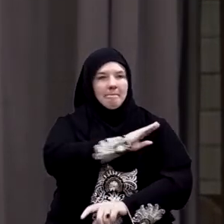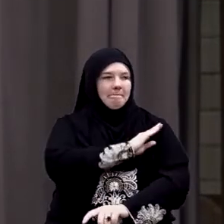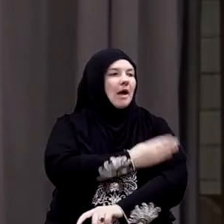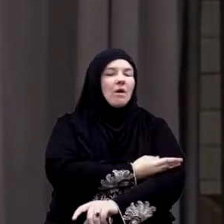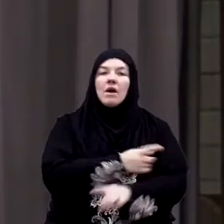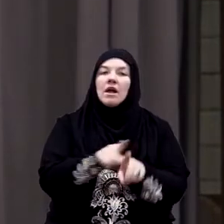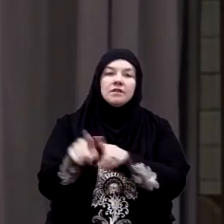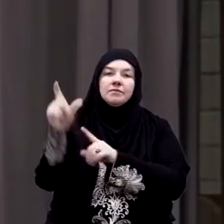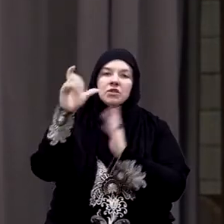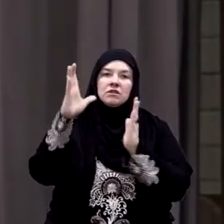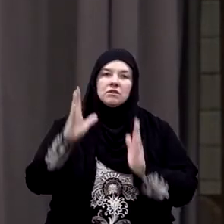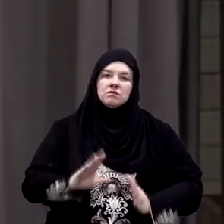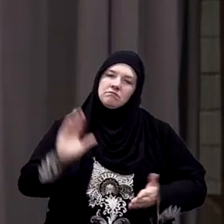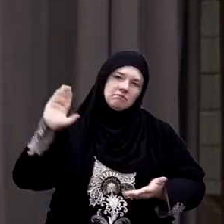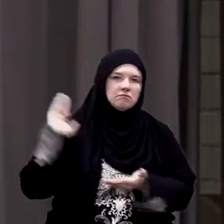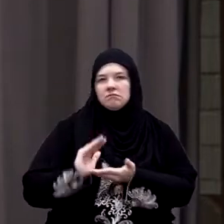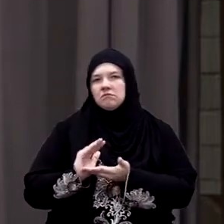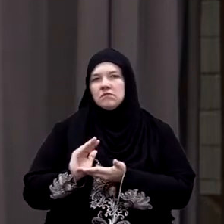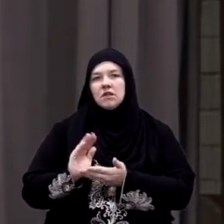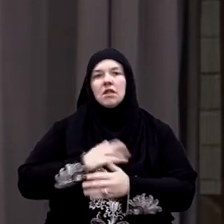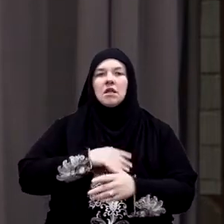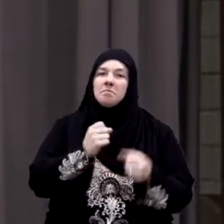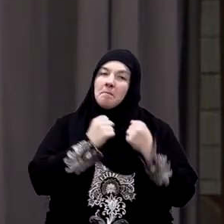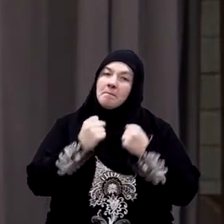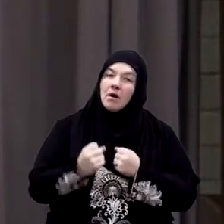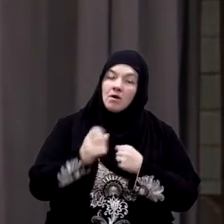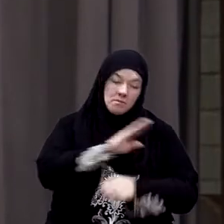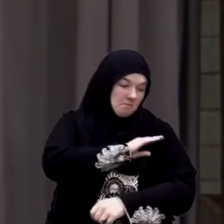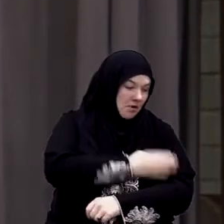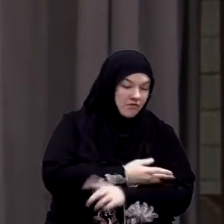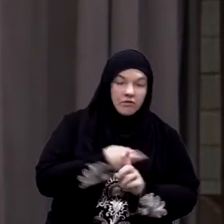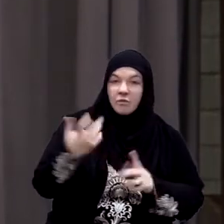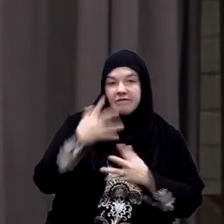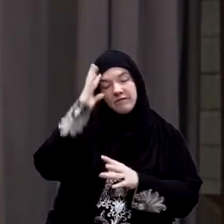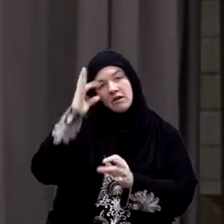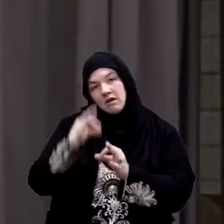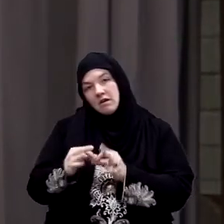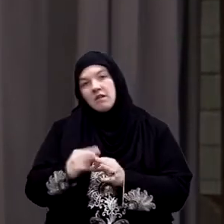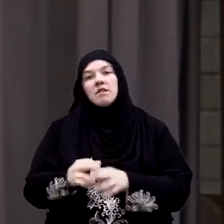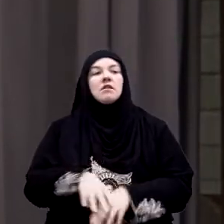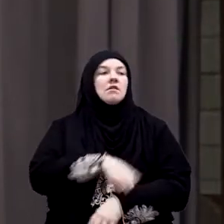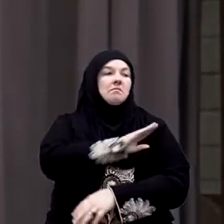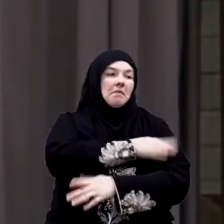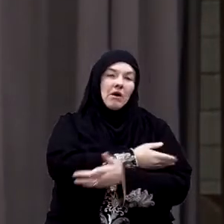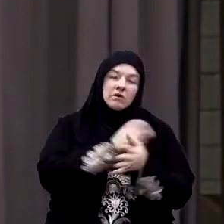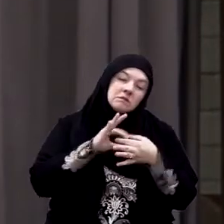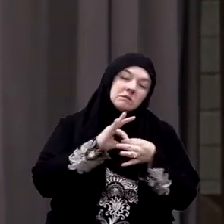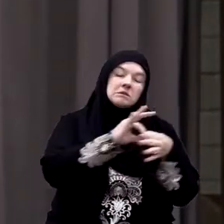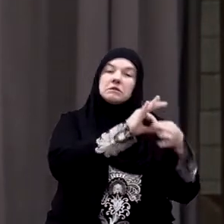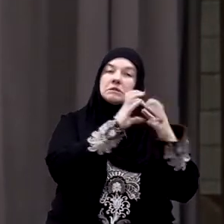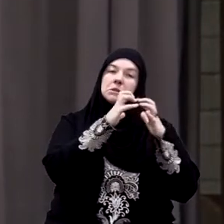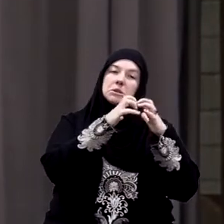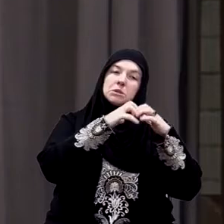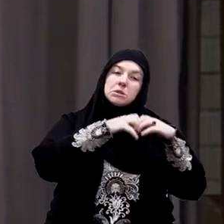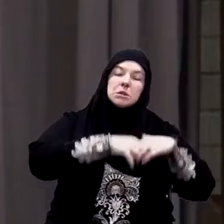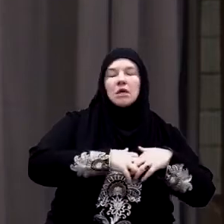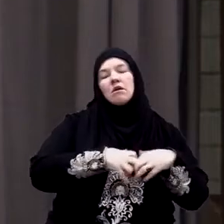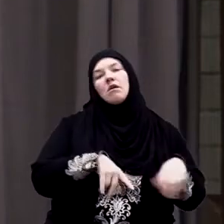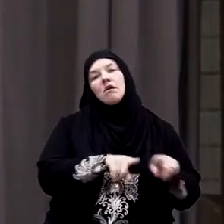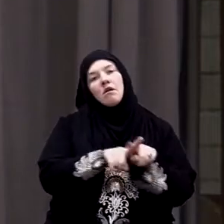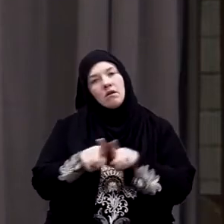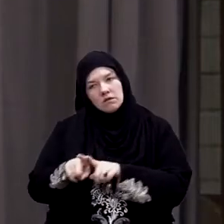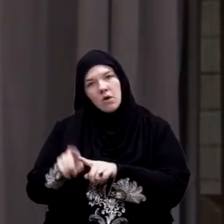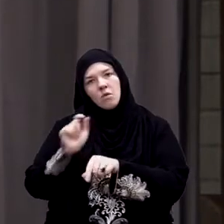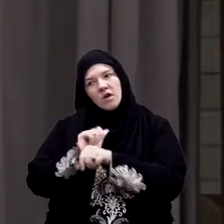as Muslims. The power of faith, the power of unity, and the power of cooperation, and the power